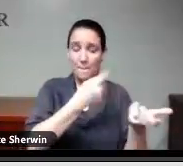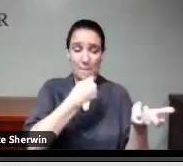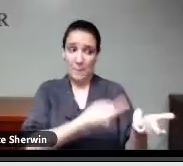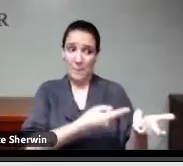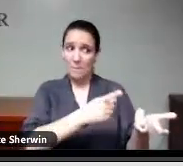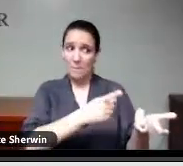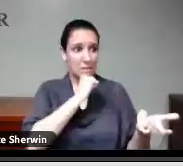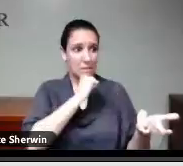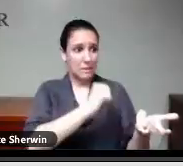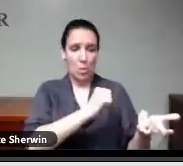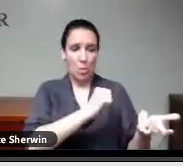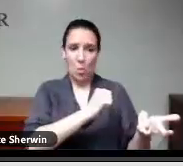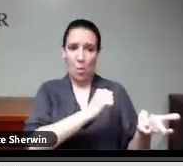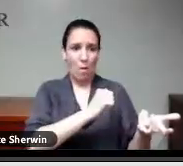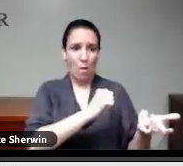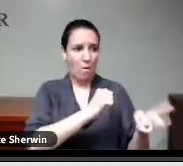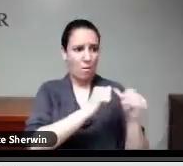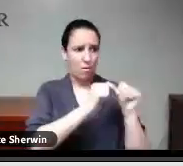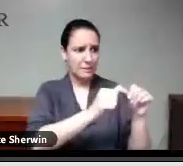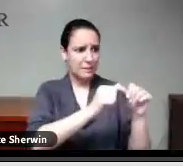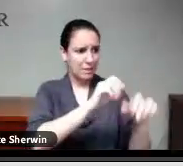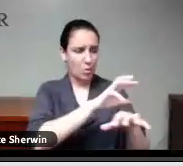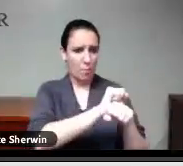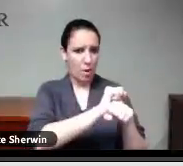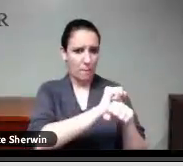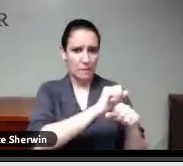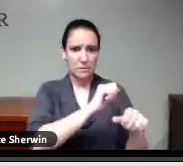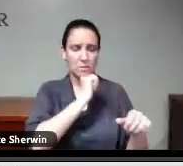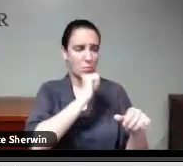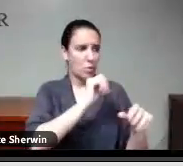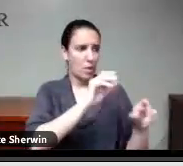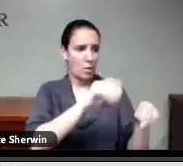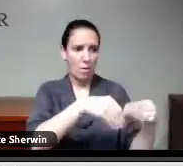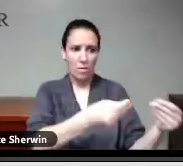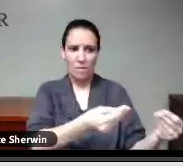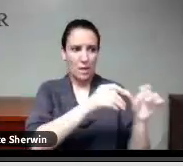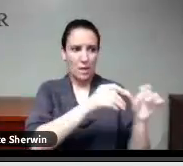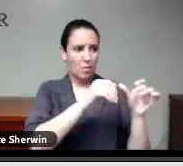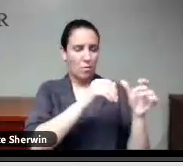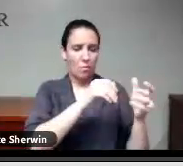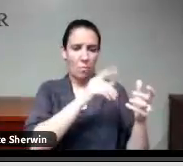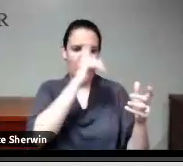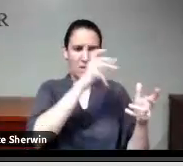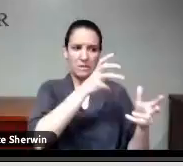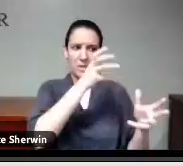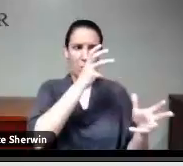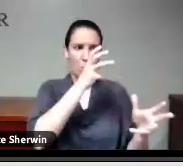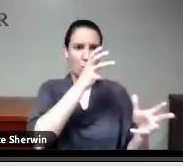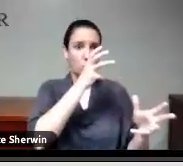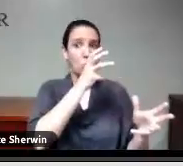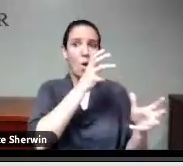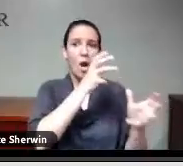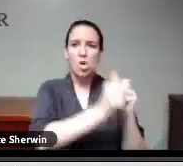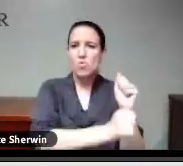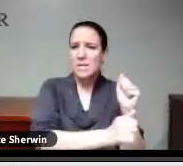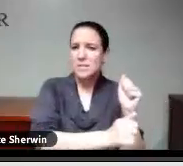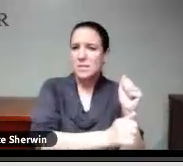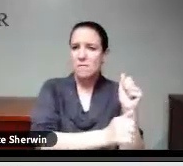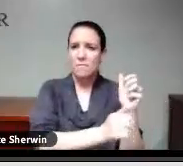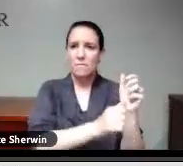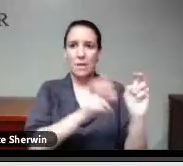given continuing appointment and or tenure because they were too aggressive or abrasive, I'm using air